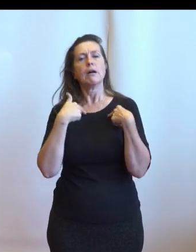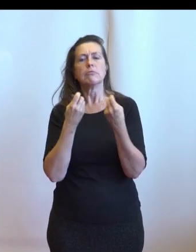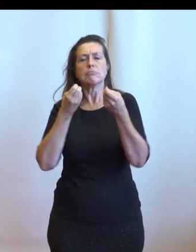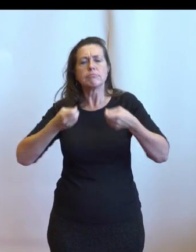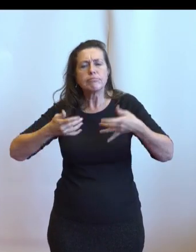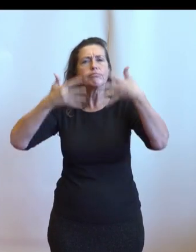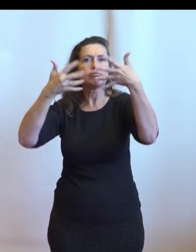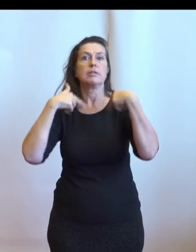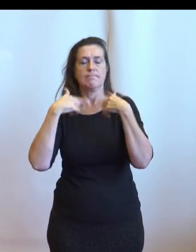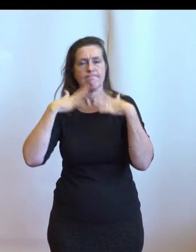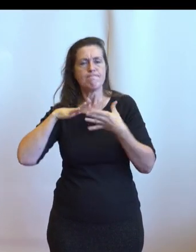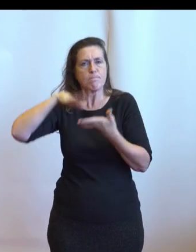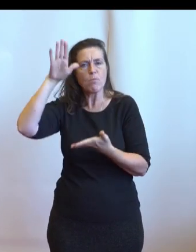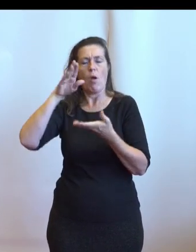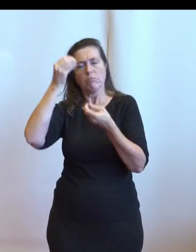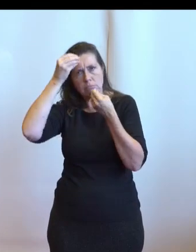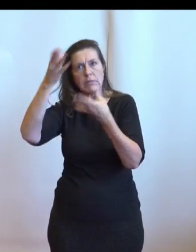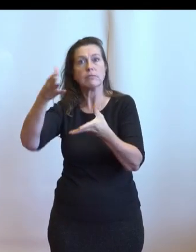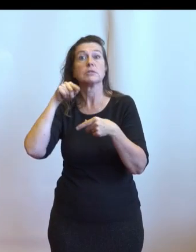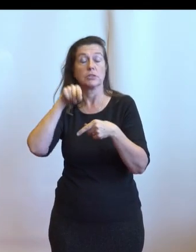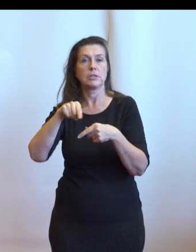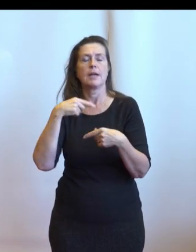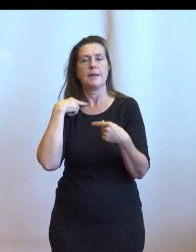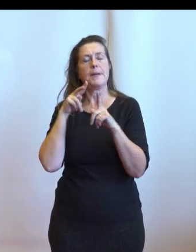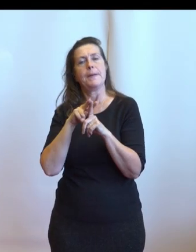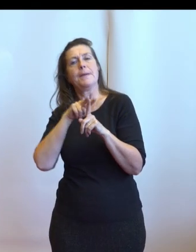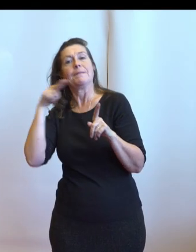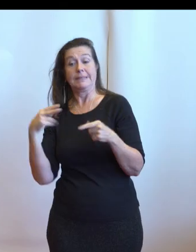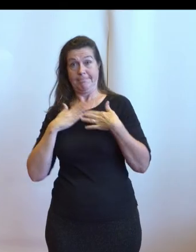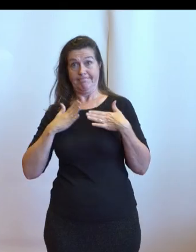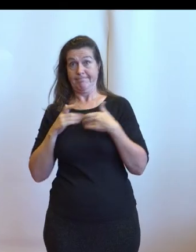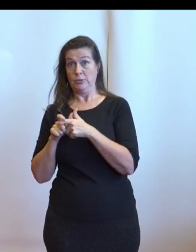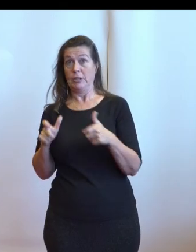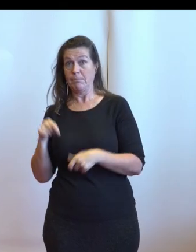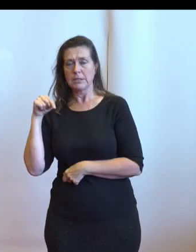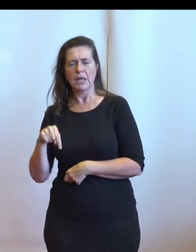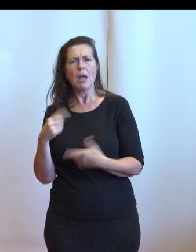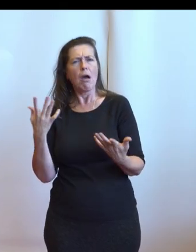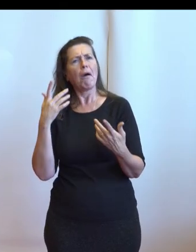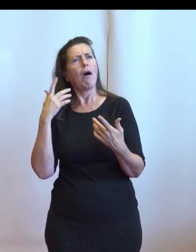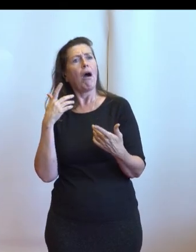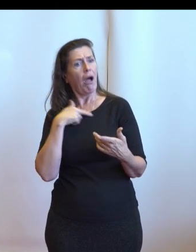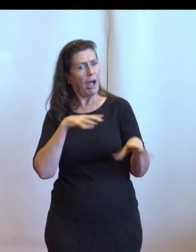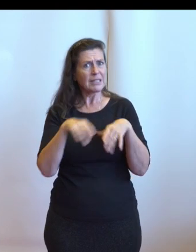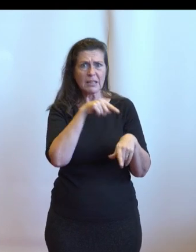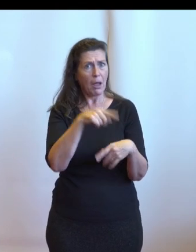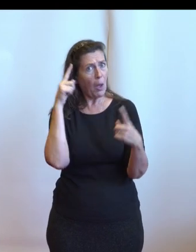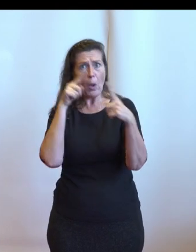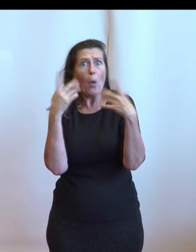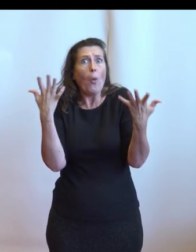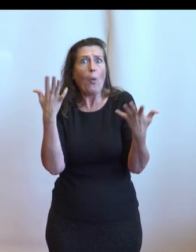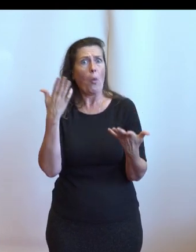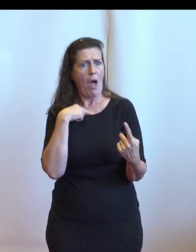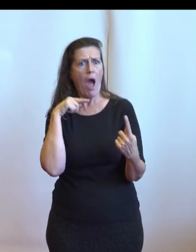additional information. I wanted to talk more from an Accenture perspective about, yes, the why we are doing this and why it